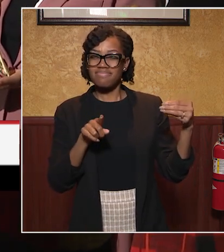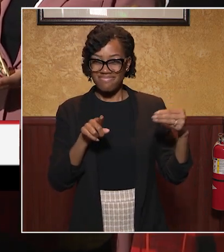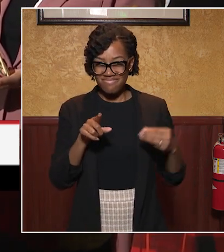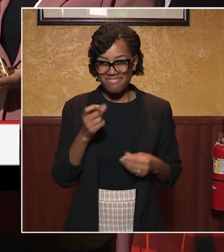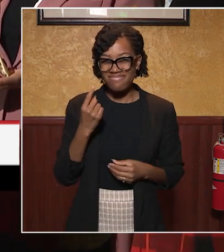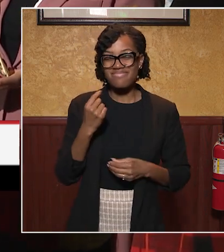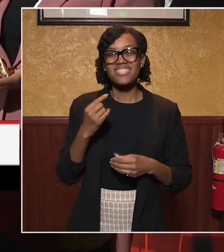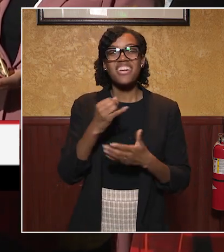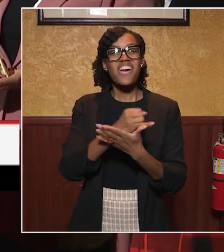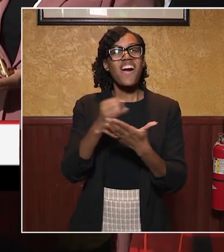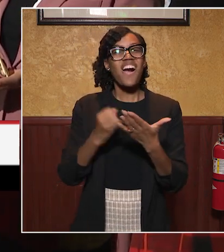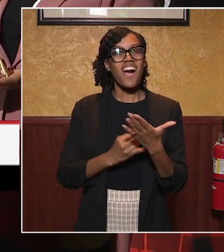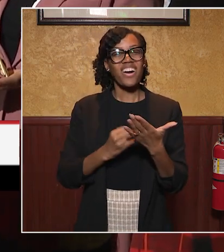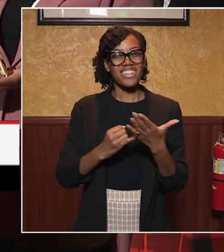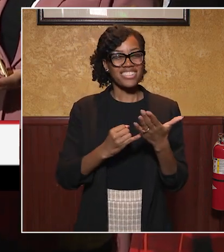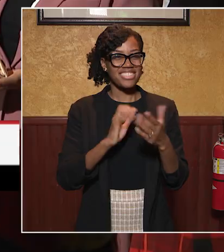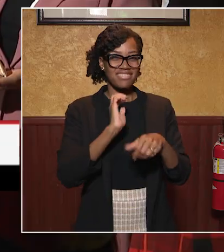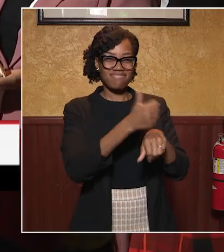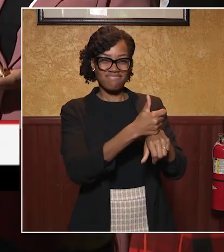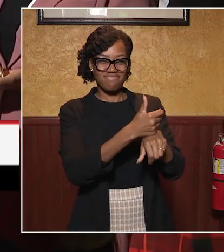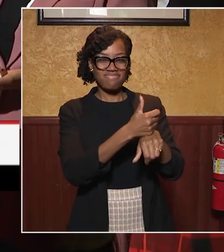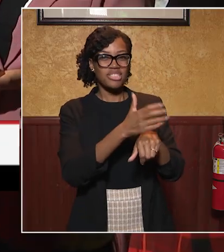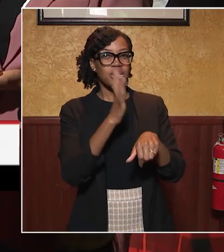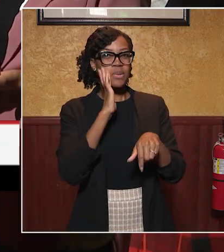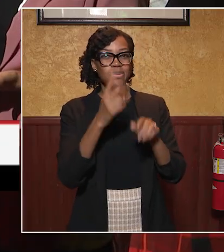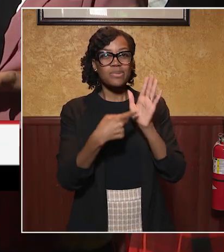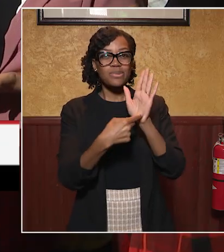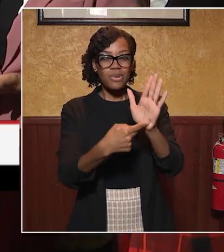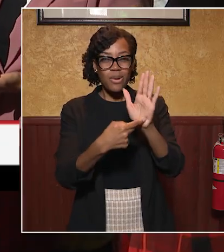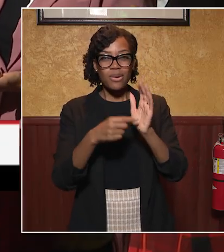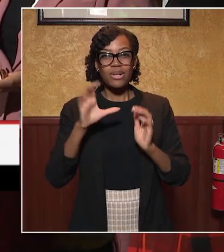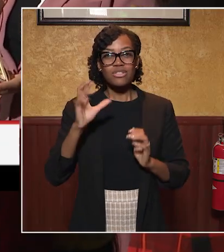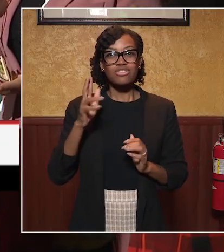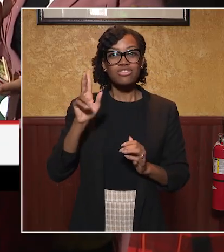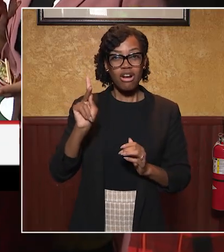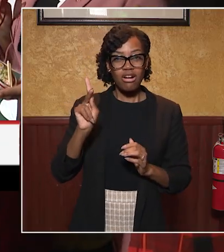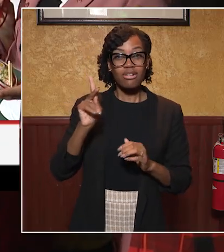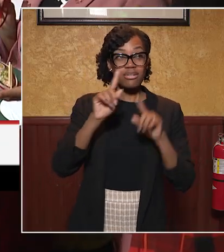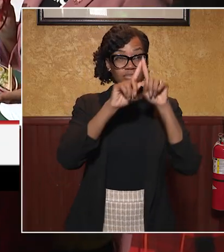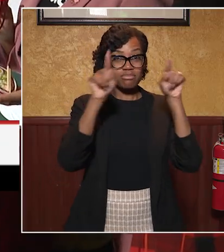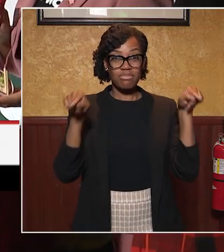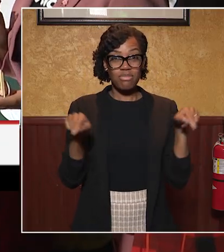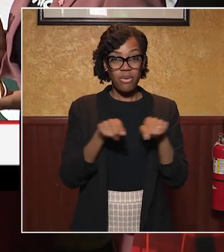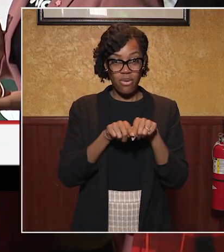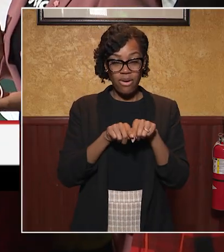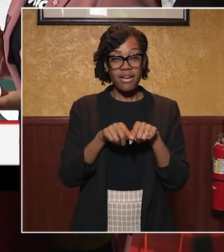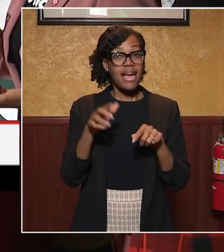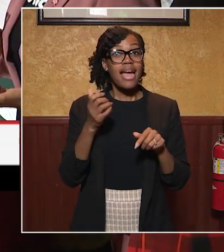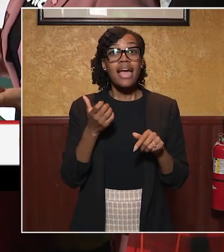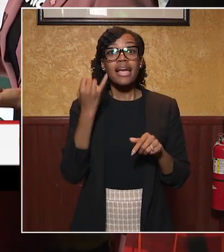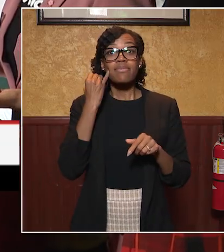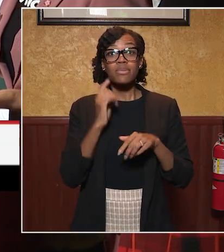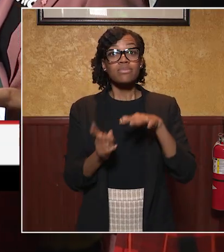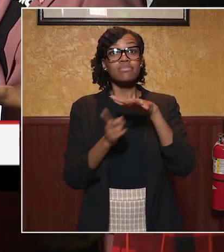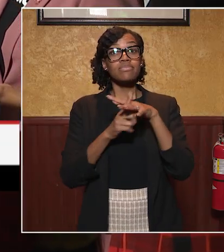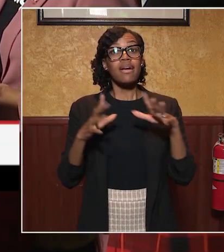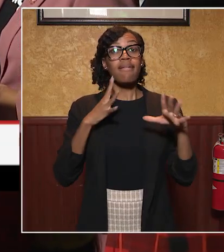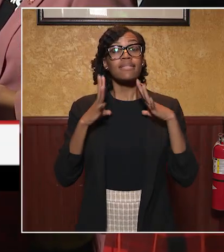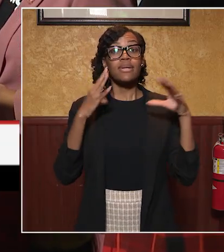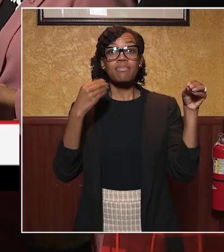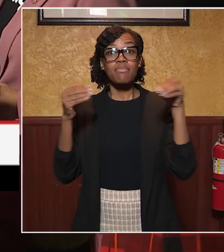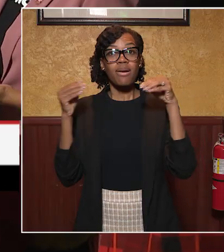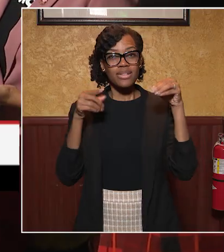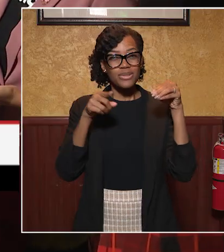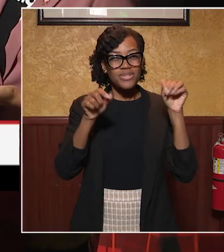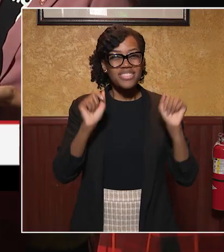will have an art installation reflecting a larger-than-life chalkboard where everyone who comes to visit this market will be dared to dream. Because what better